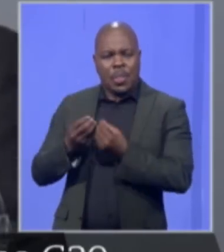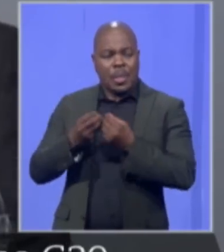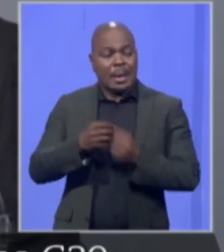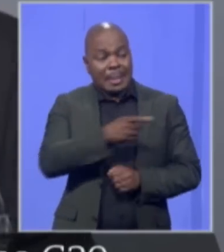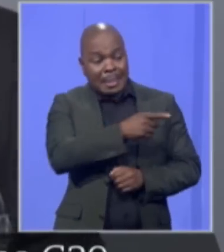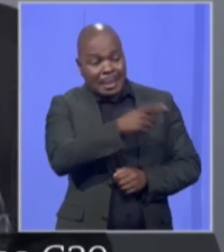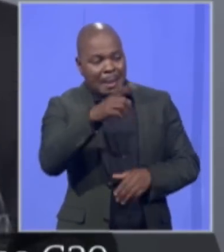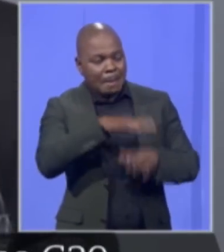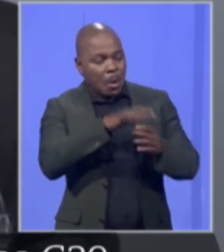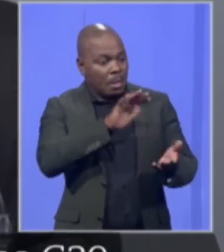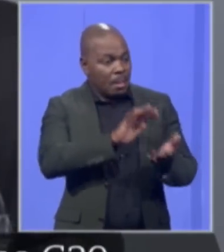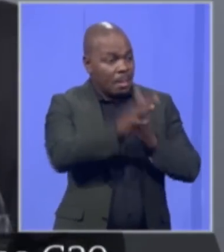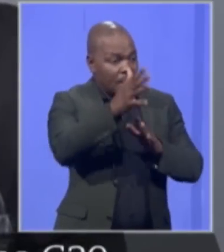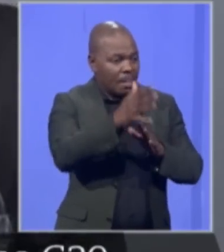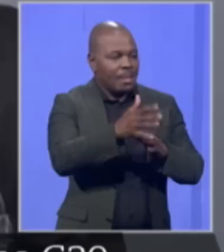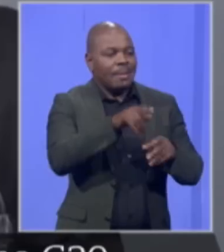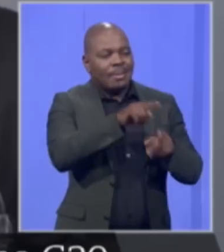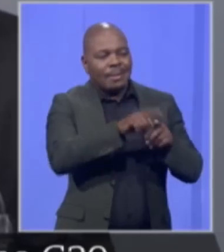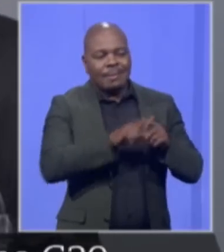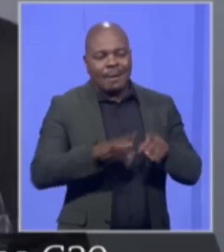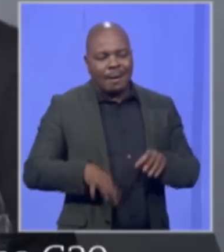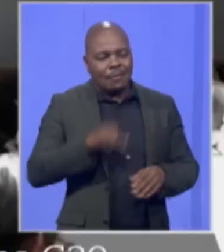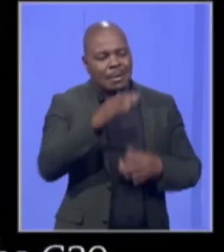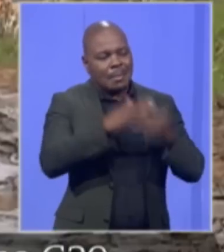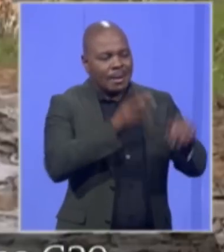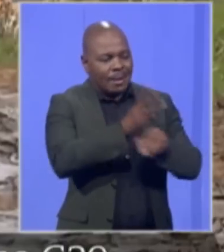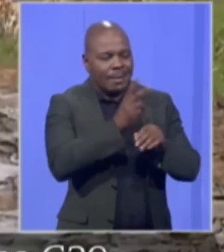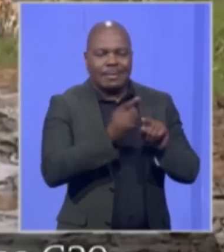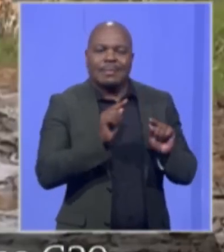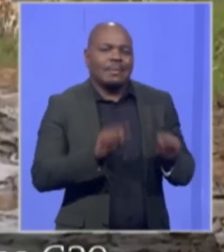afford the costs of recovery and rebuilding.